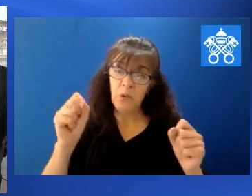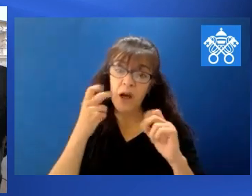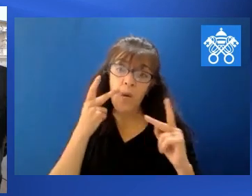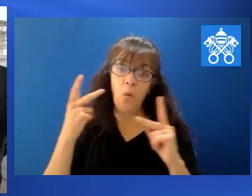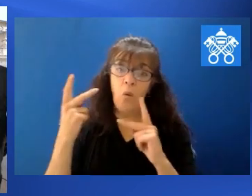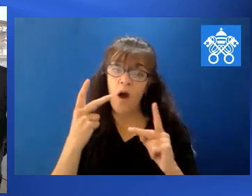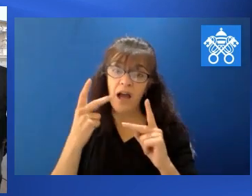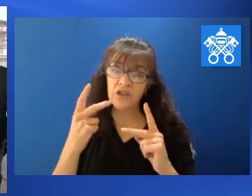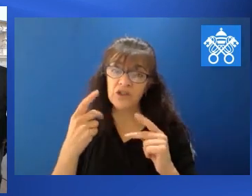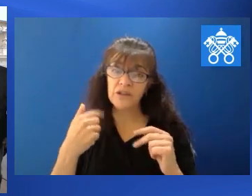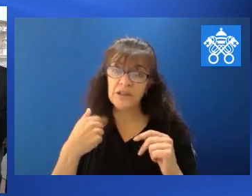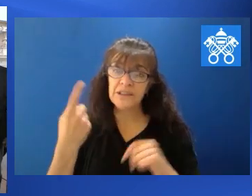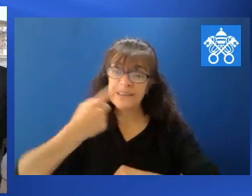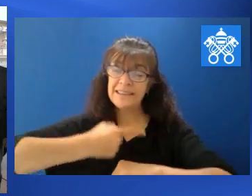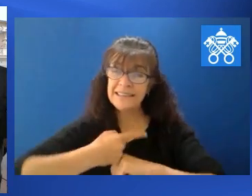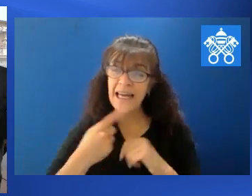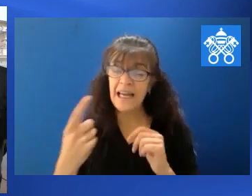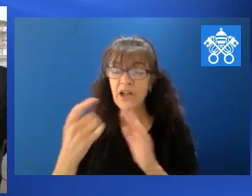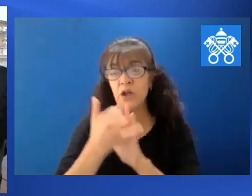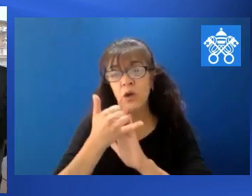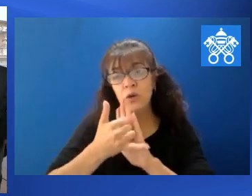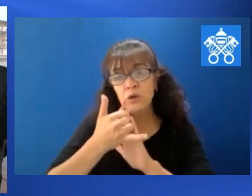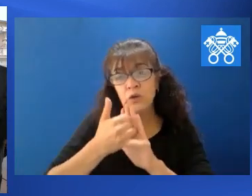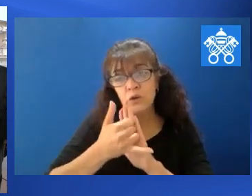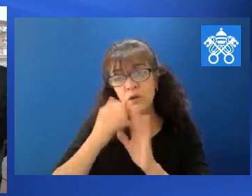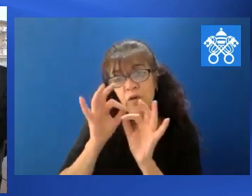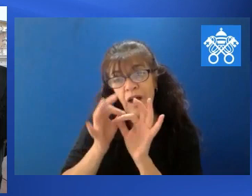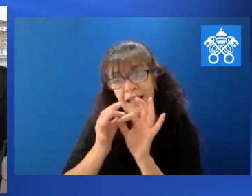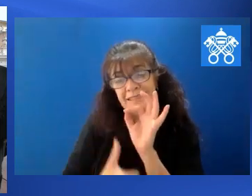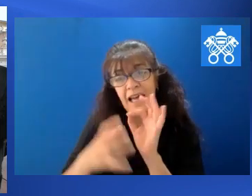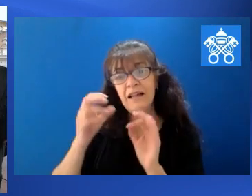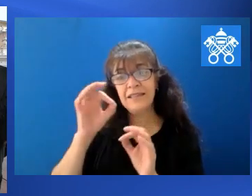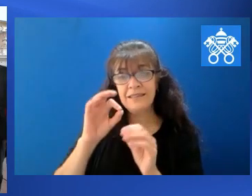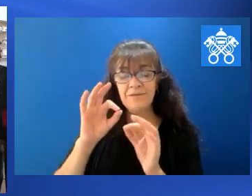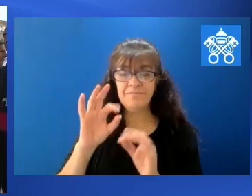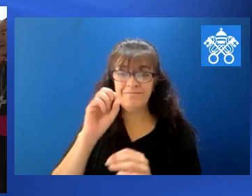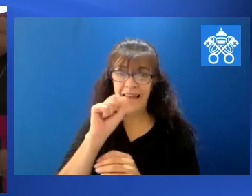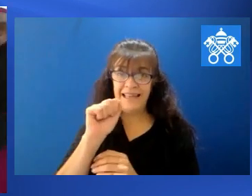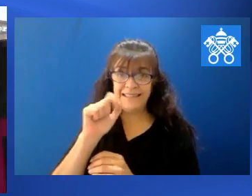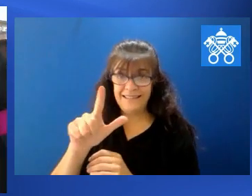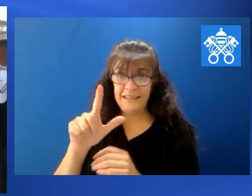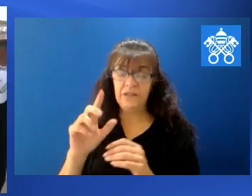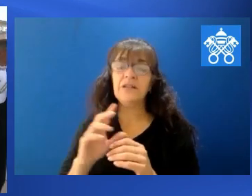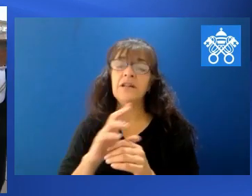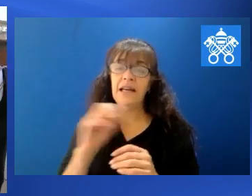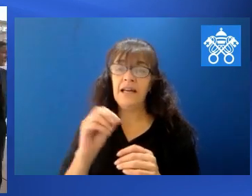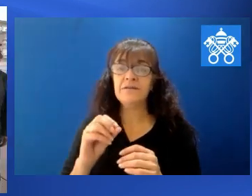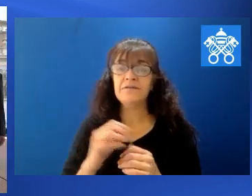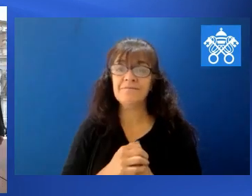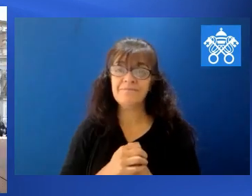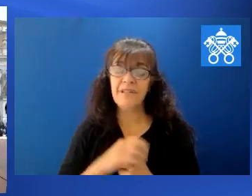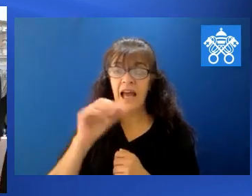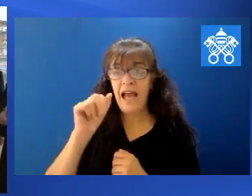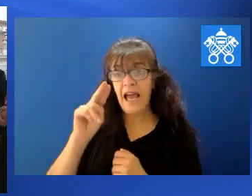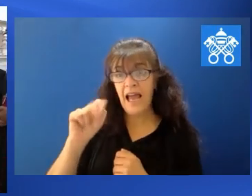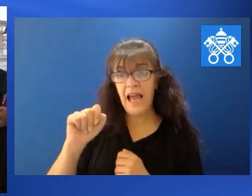for coverage of today's General Audience, as well as other Vatican and world news. My name is Devin Watkins, and it's been a